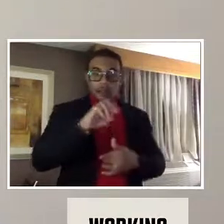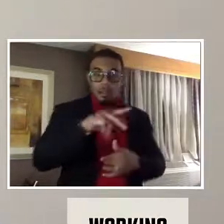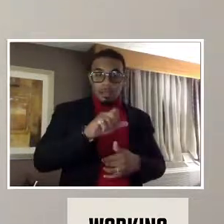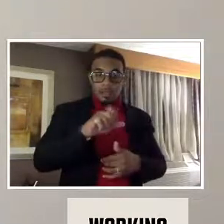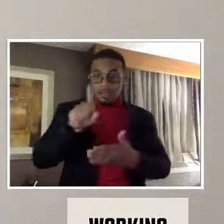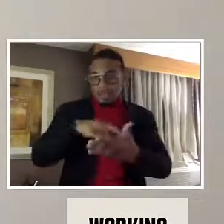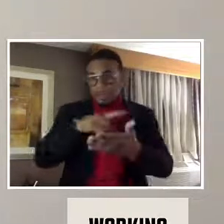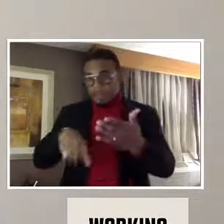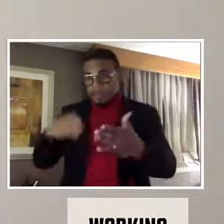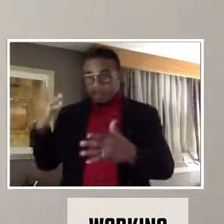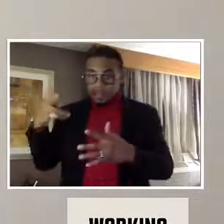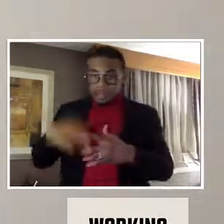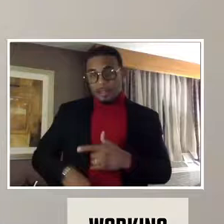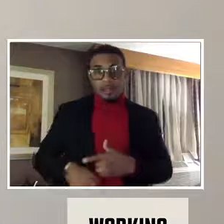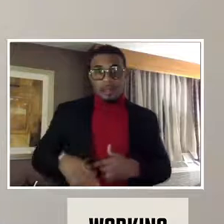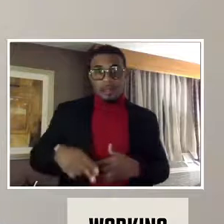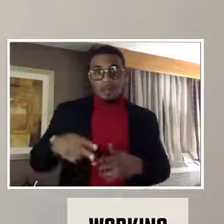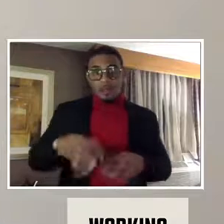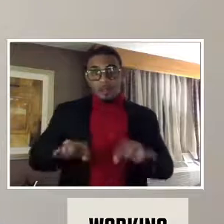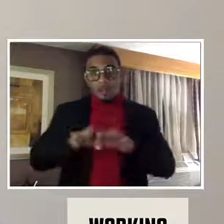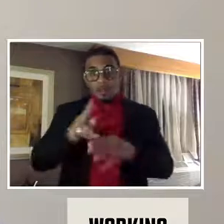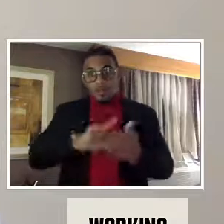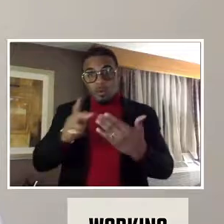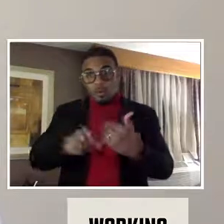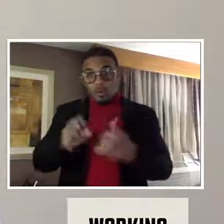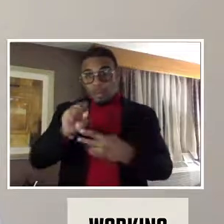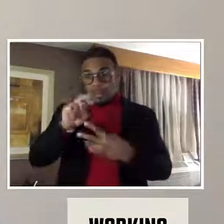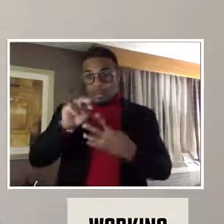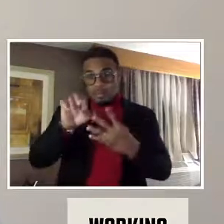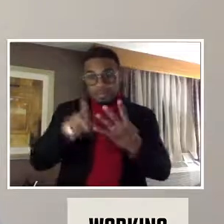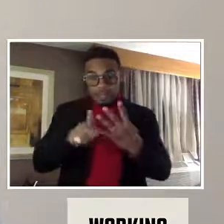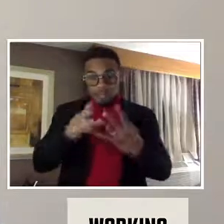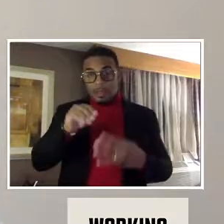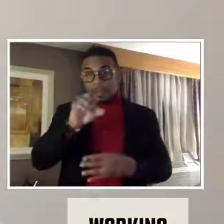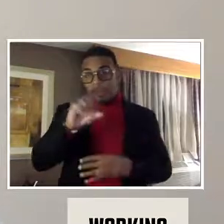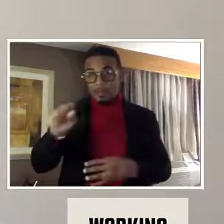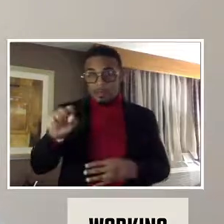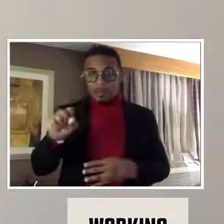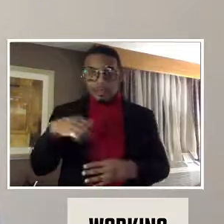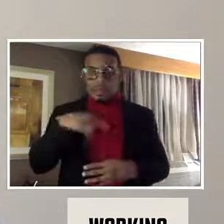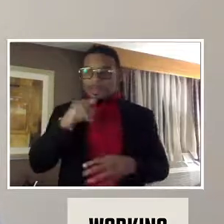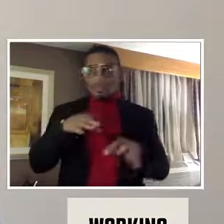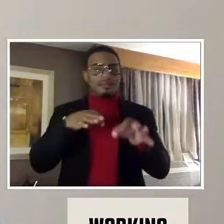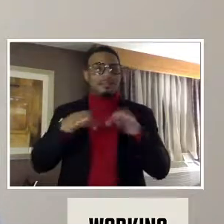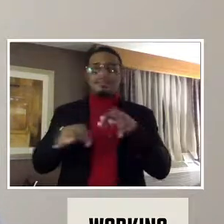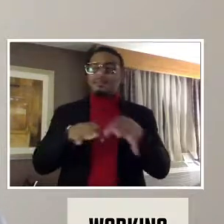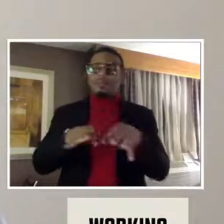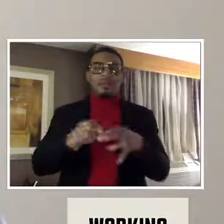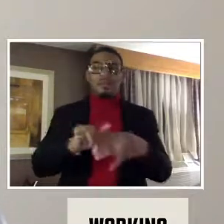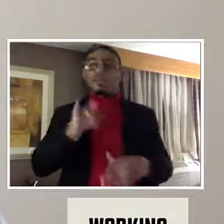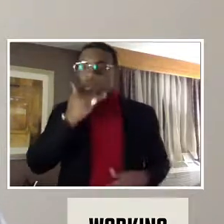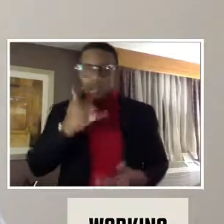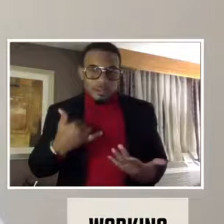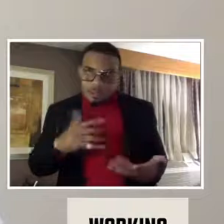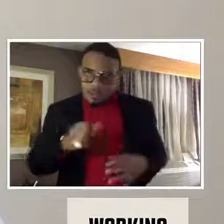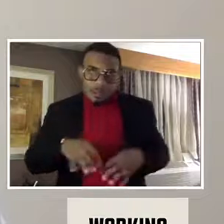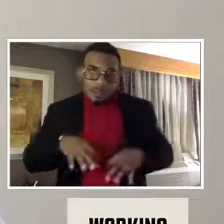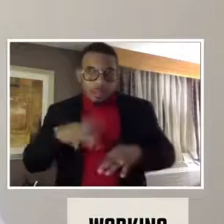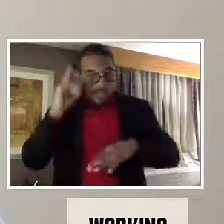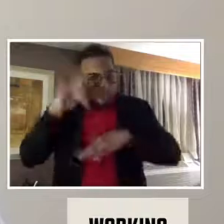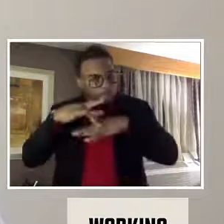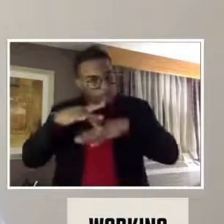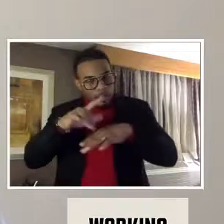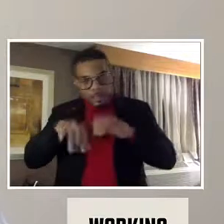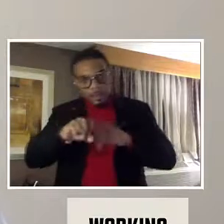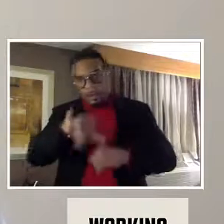critical programs like SNAP and Social Security. I don't need to tell you what's wrong, so I don't want to spend too much time